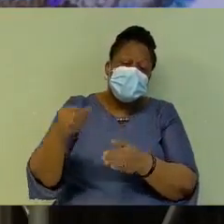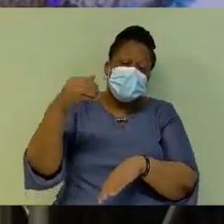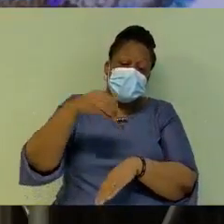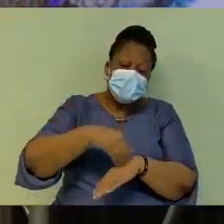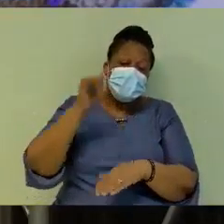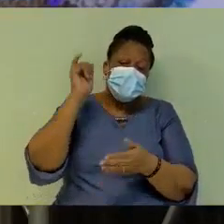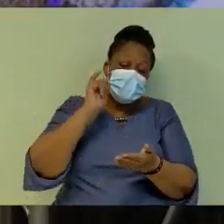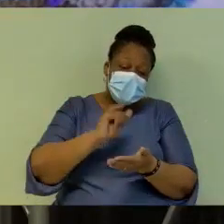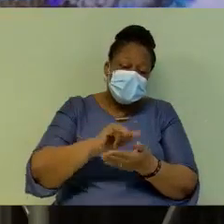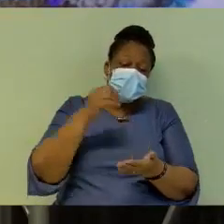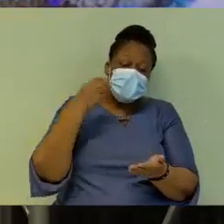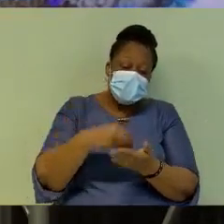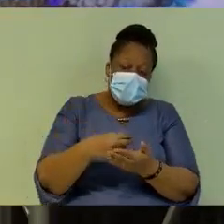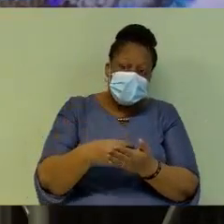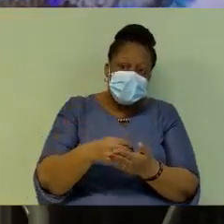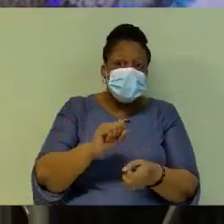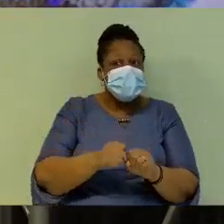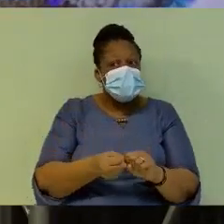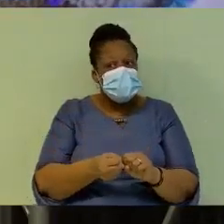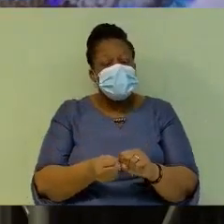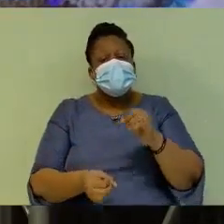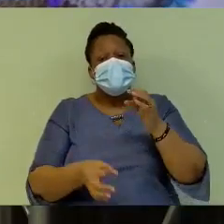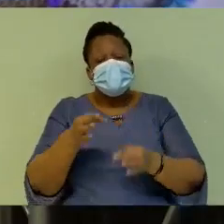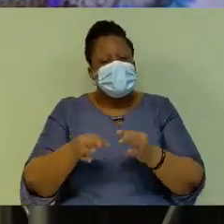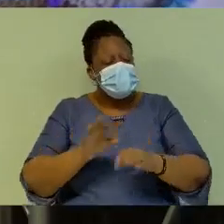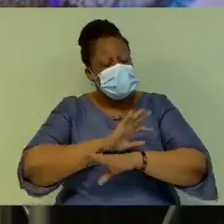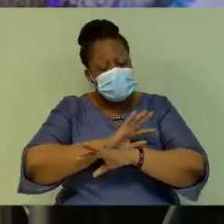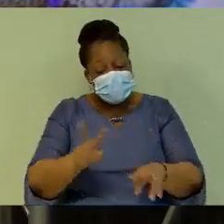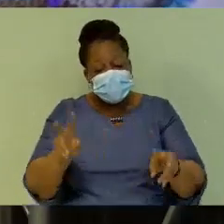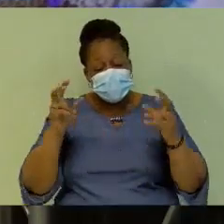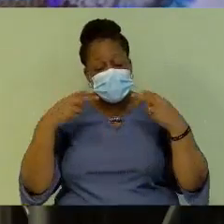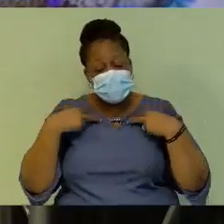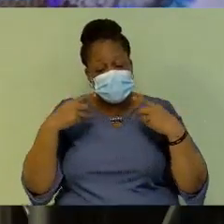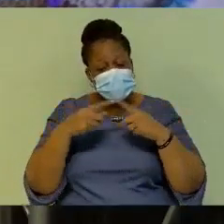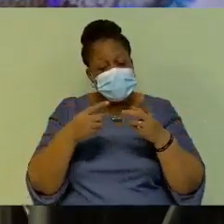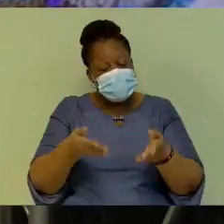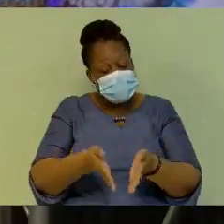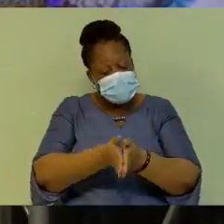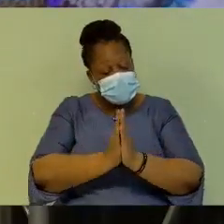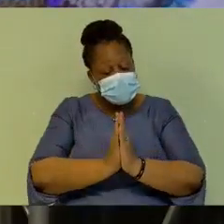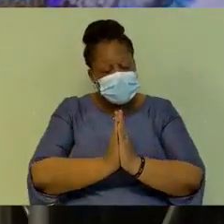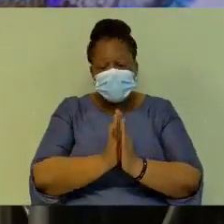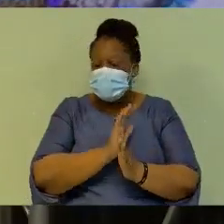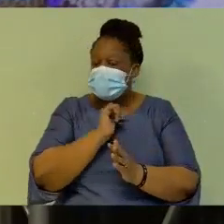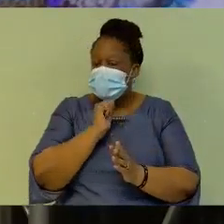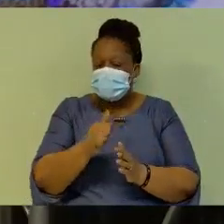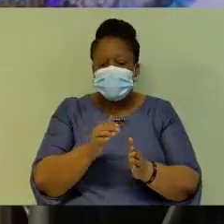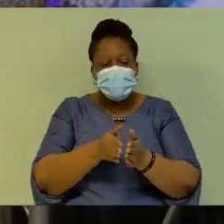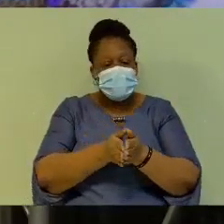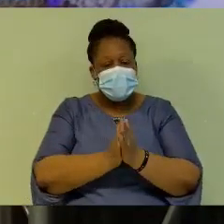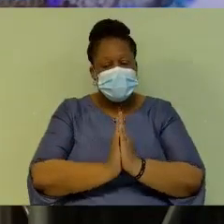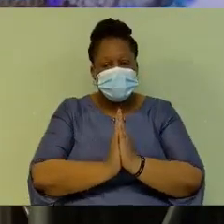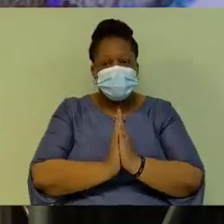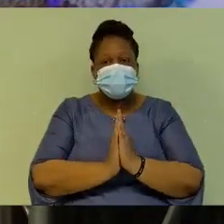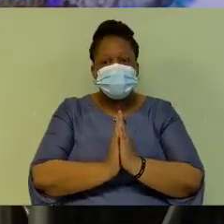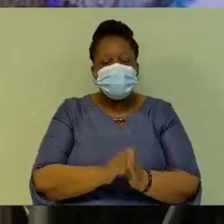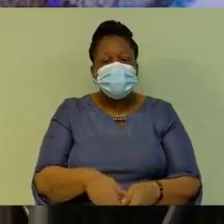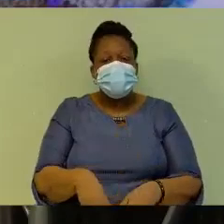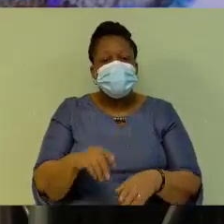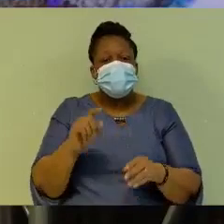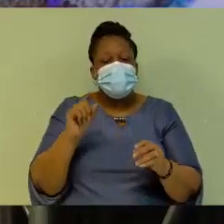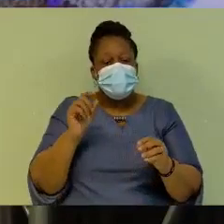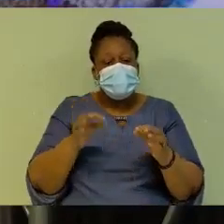in another time if we can avoid it. And as had been indicated by the Honorable Prime Minister on more than one occasion, once